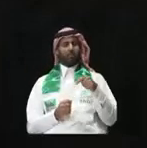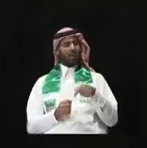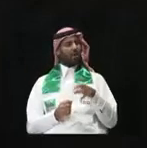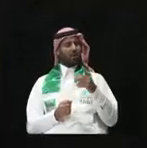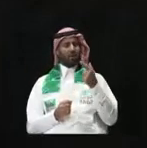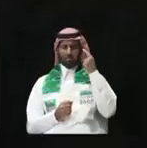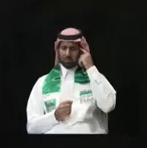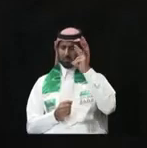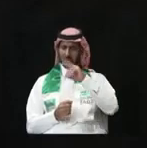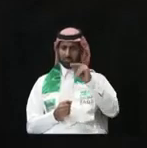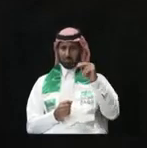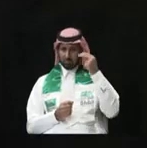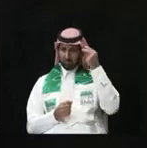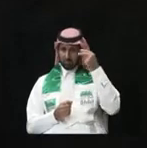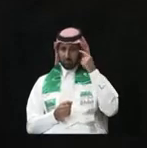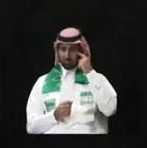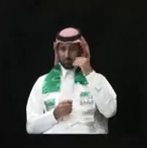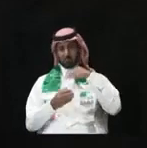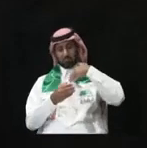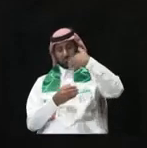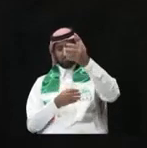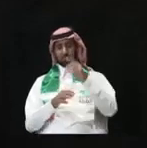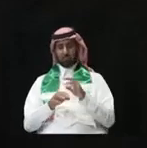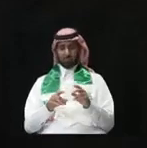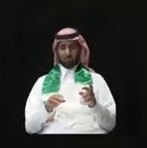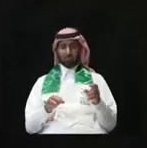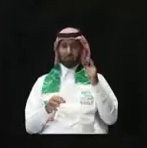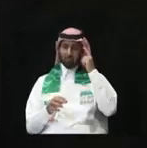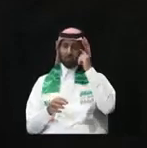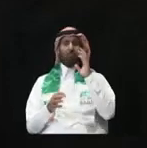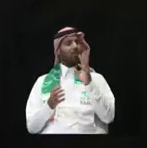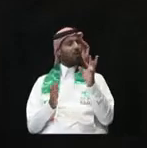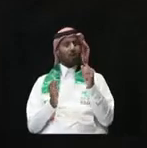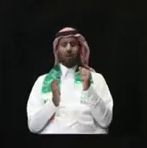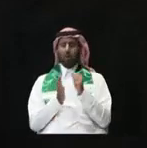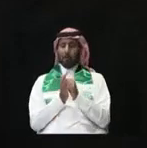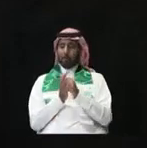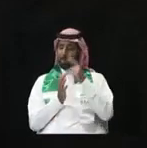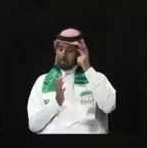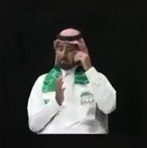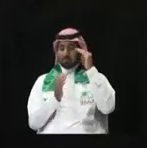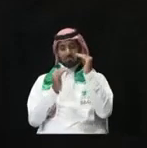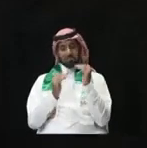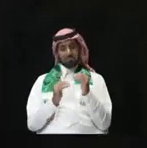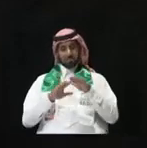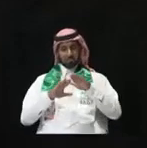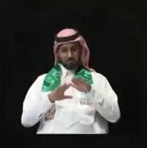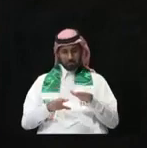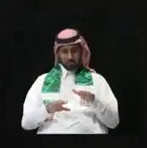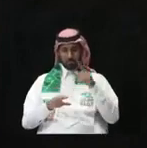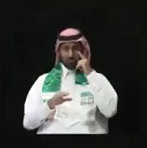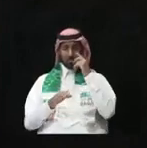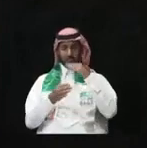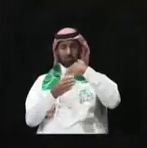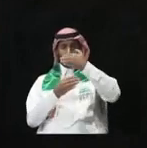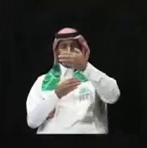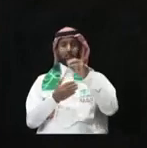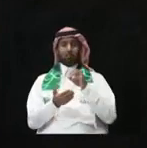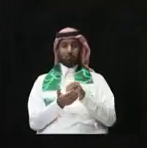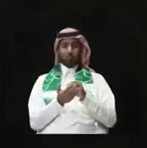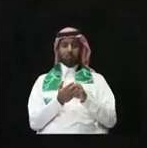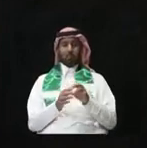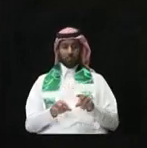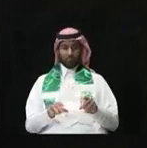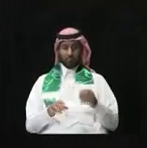situation today. You can't go to schools, so it is a good idea for you to take